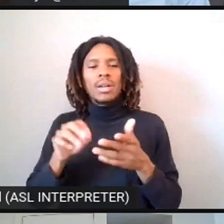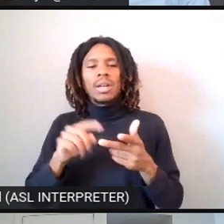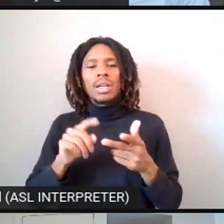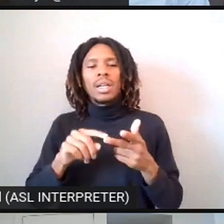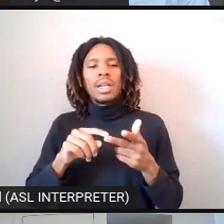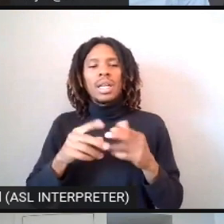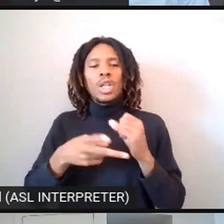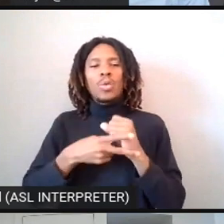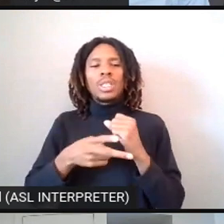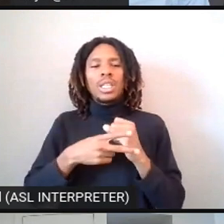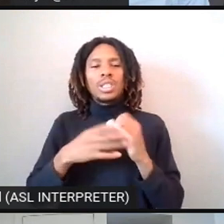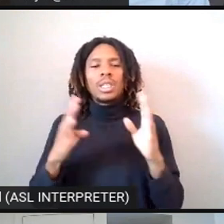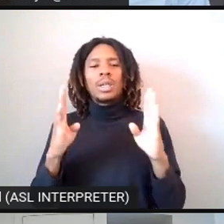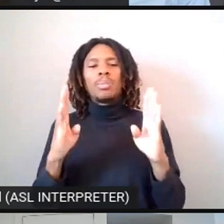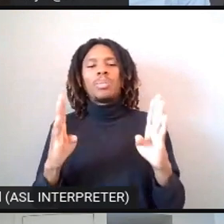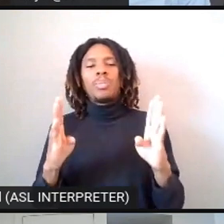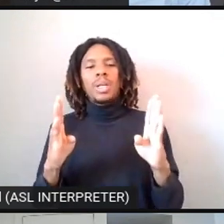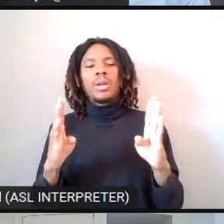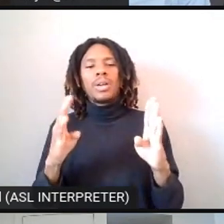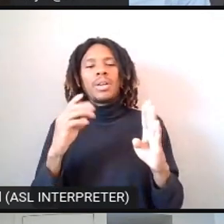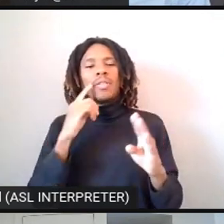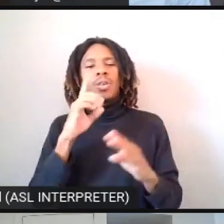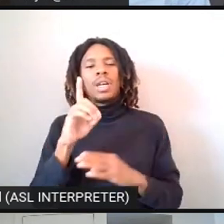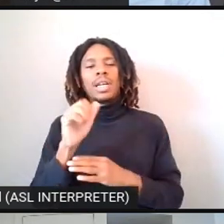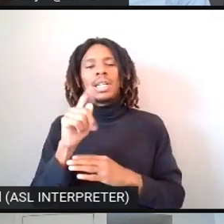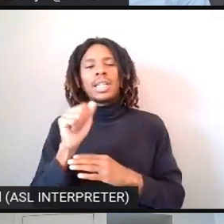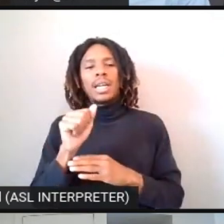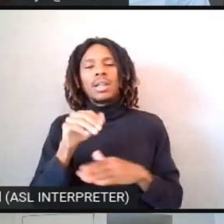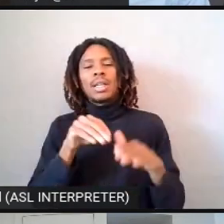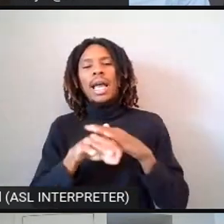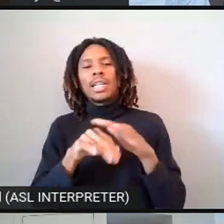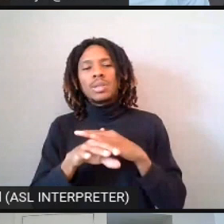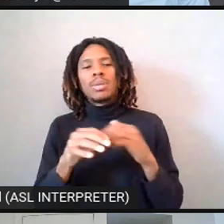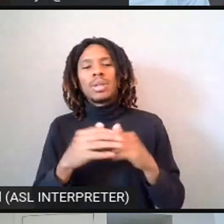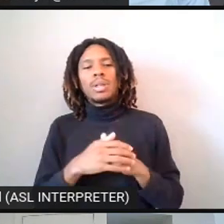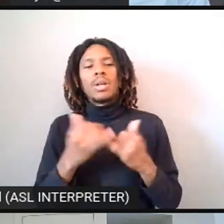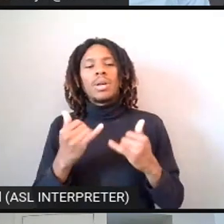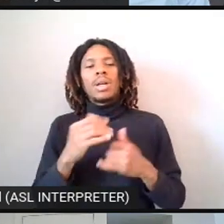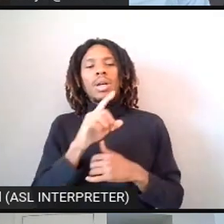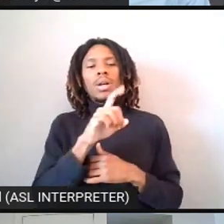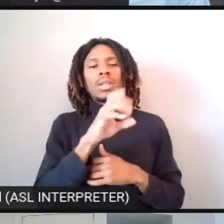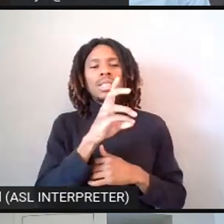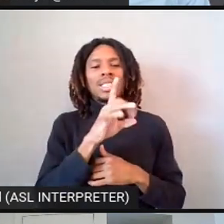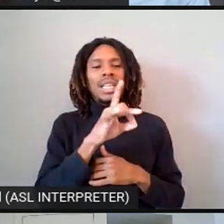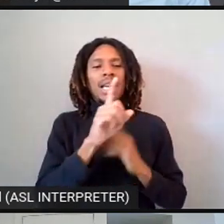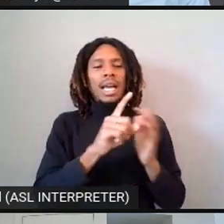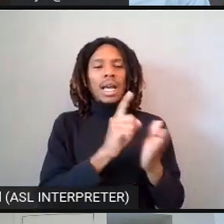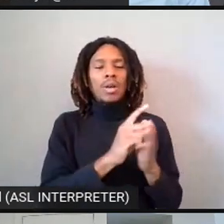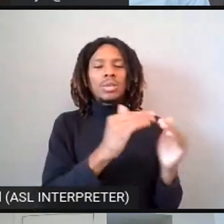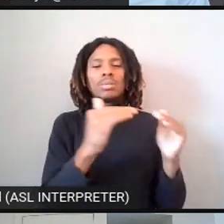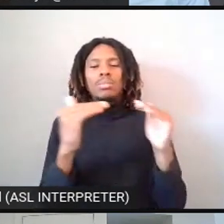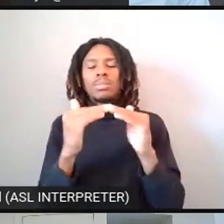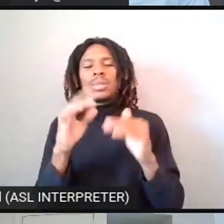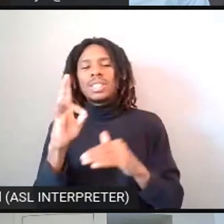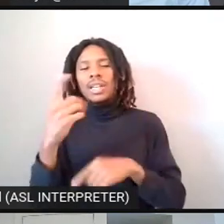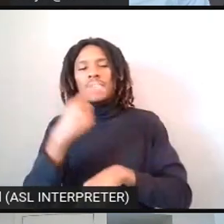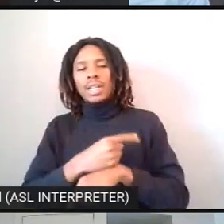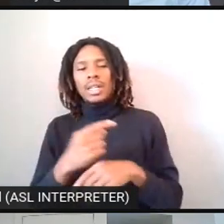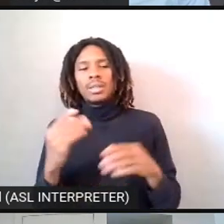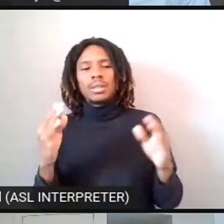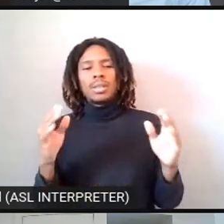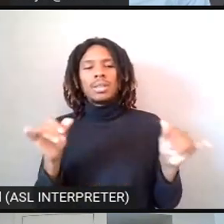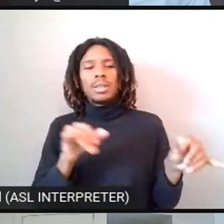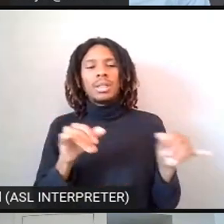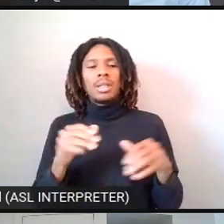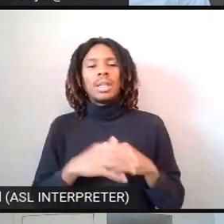that is the length of time data records are accessible. In this case, 168 hours or 7 days. And I'm going to add tags